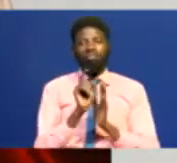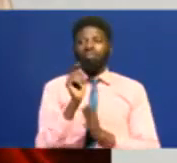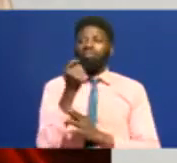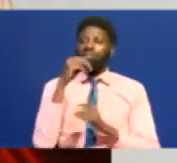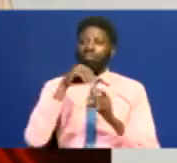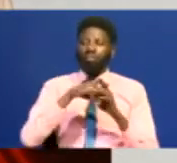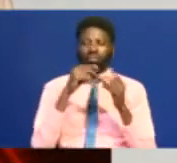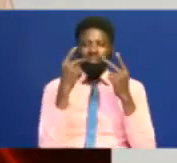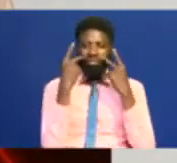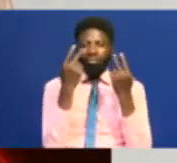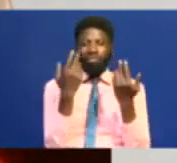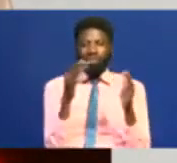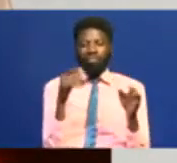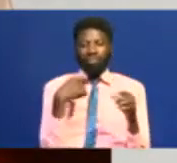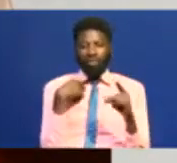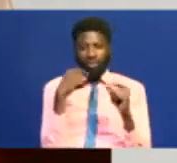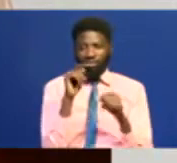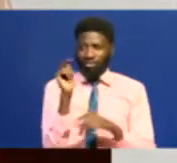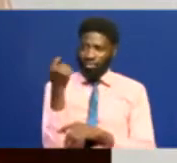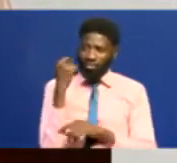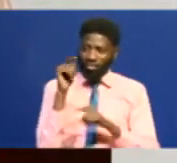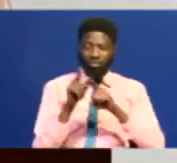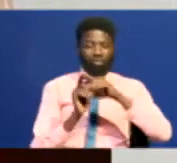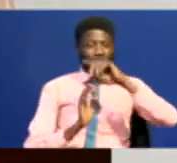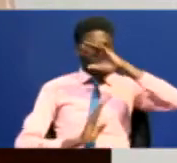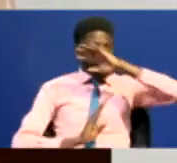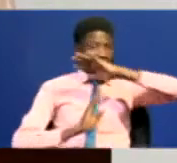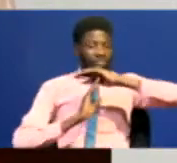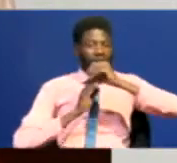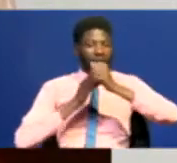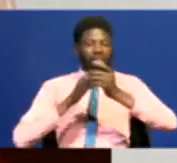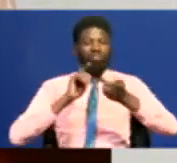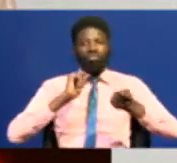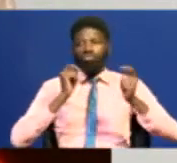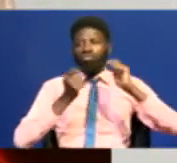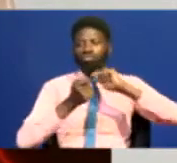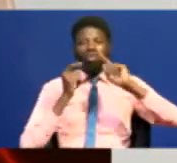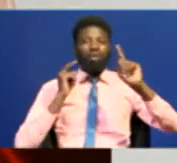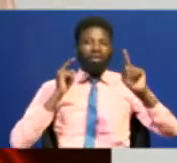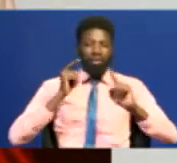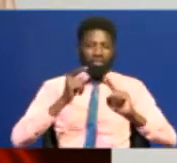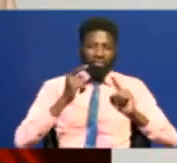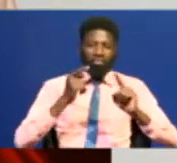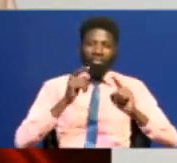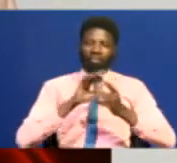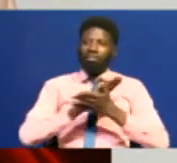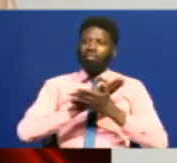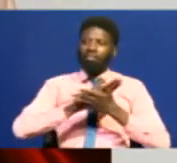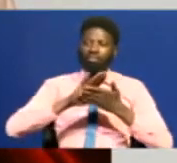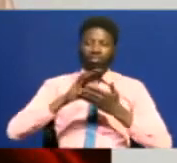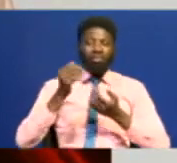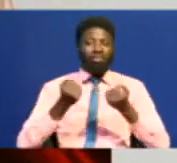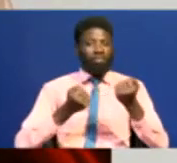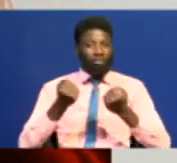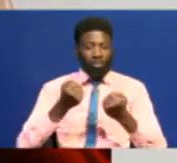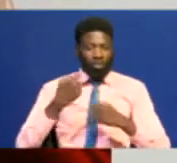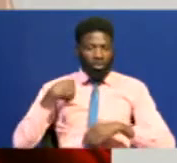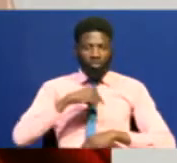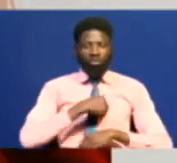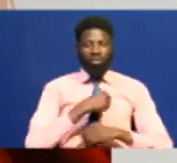seen already, as I said, that Kenya is actually leading, you know, in the transition for sustainable mobility. Mm-hmm. We have startups that are already, you know, doing